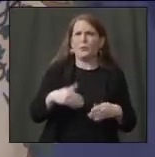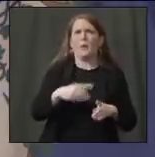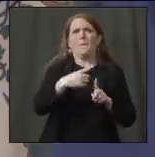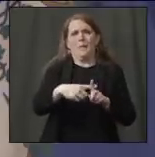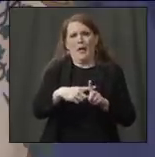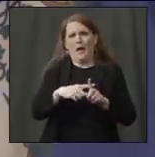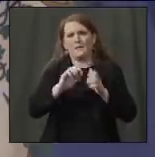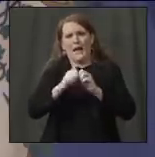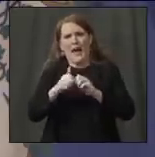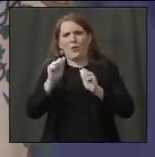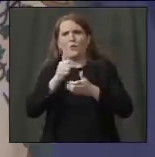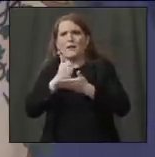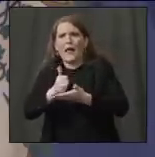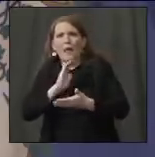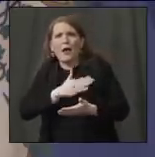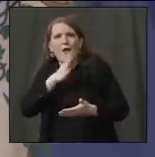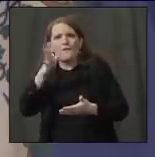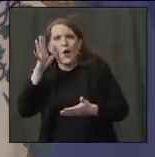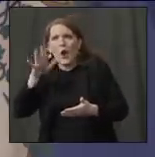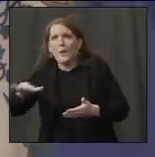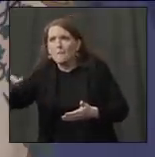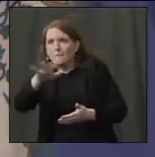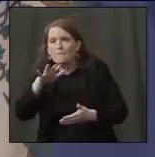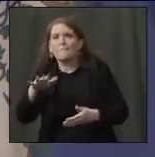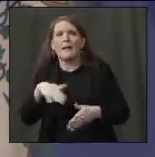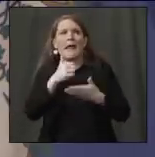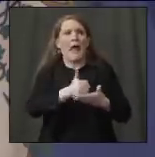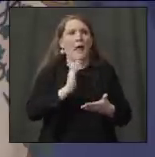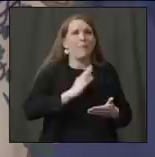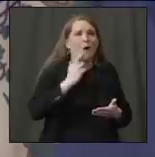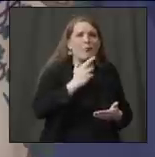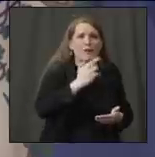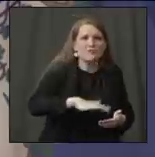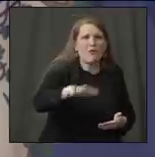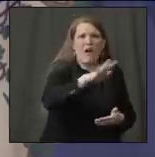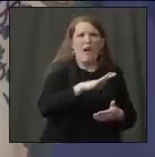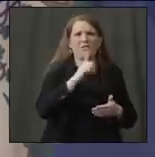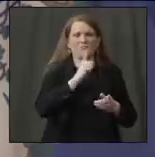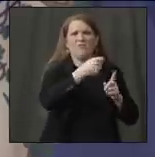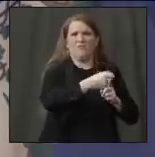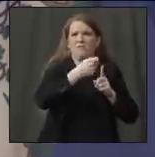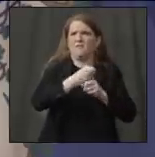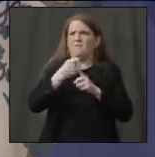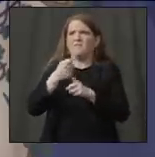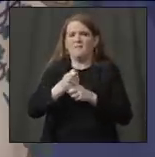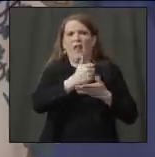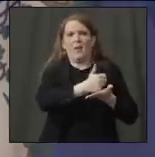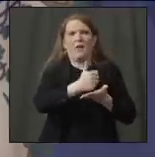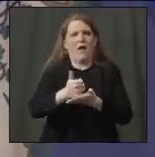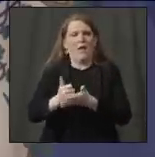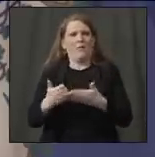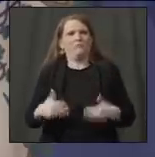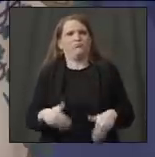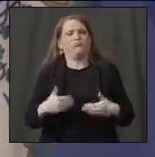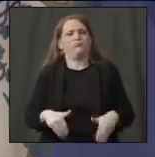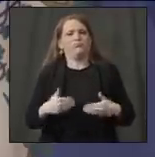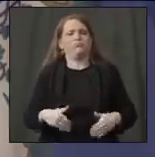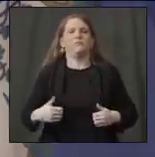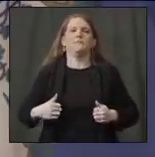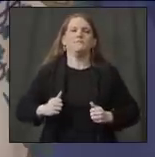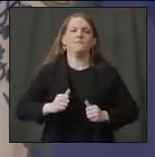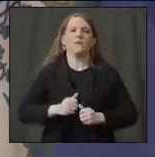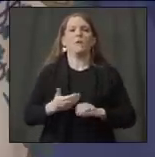what you can to help our farmers and doing what you can to help our restaurants. And before we take questions, let me just give you a